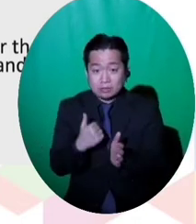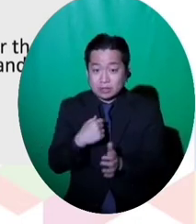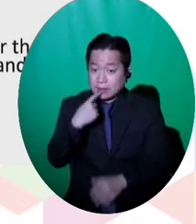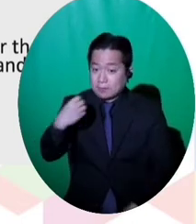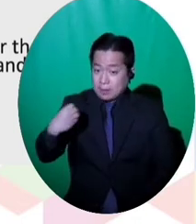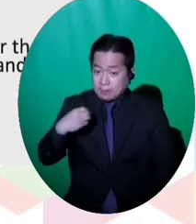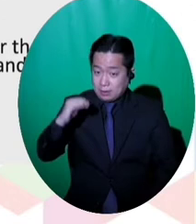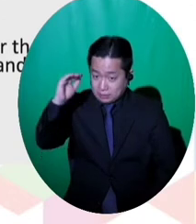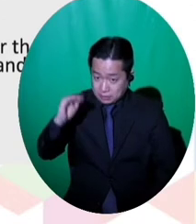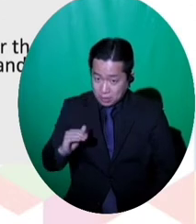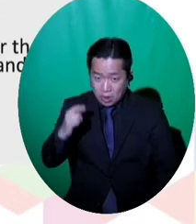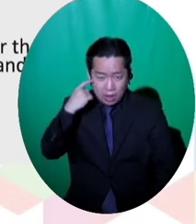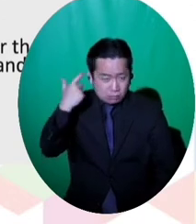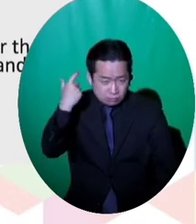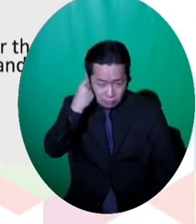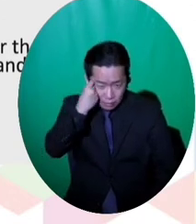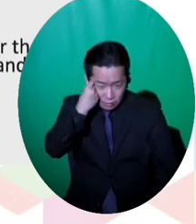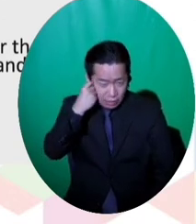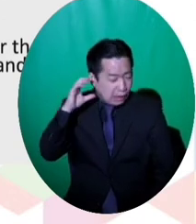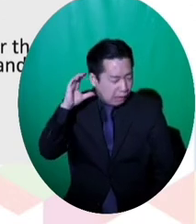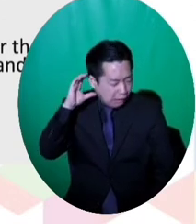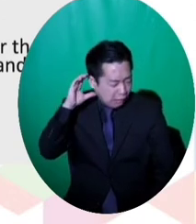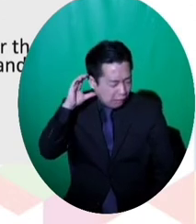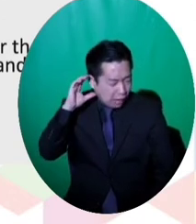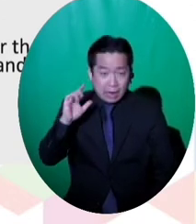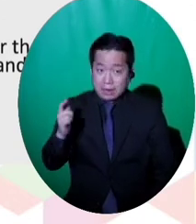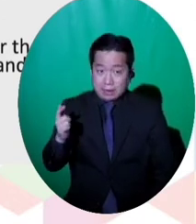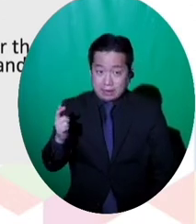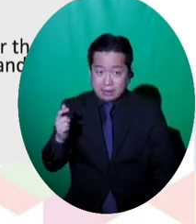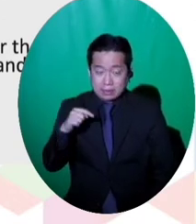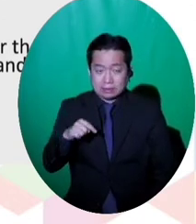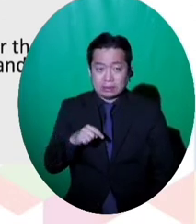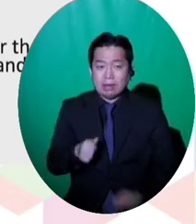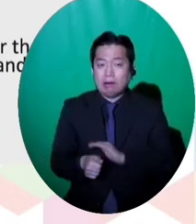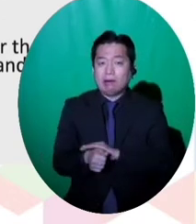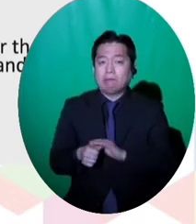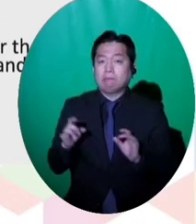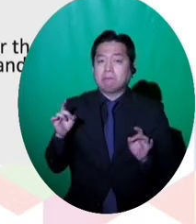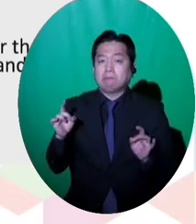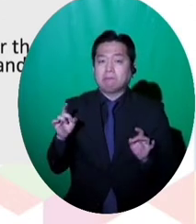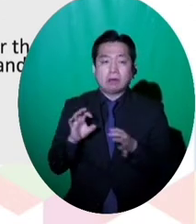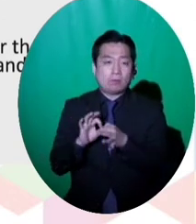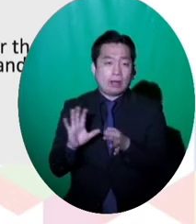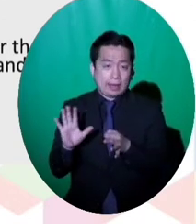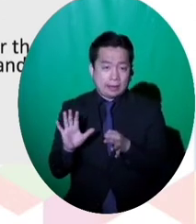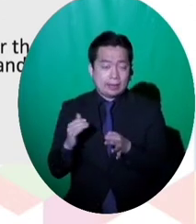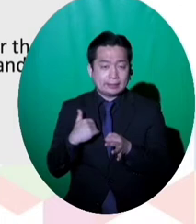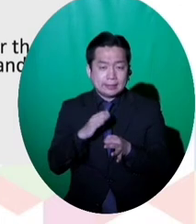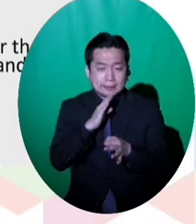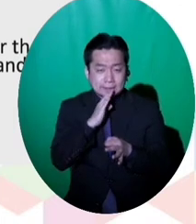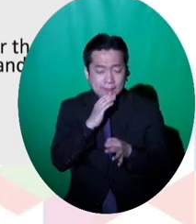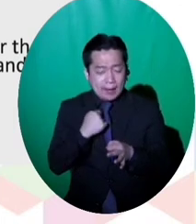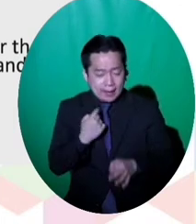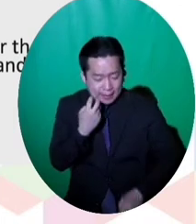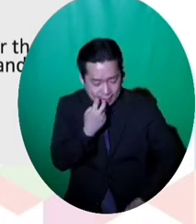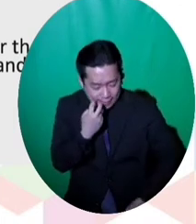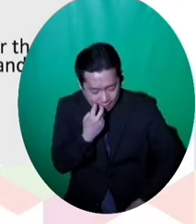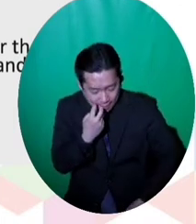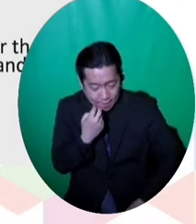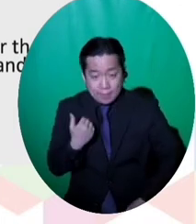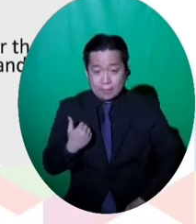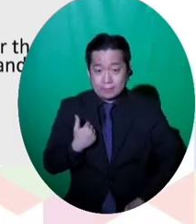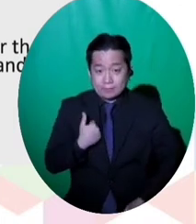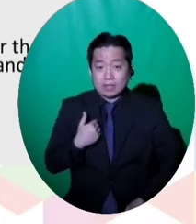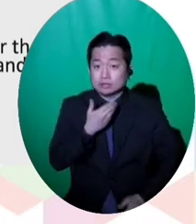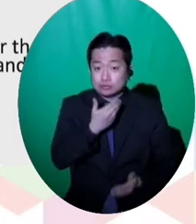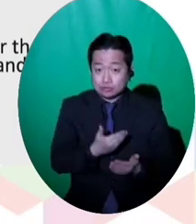what they care about. In reality, the research shows that people support redistributive policies. People think it's a